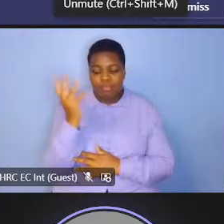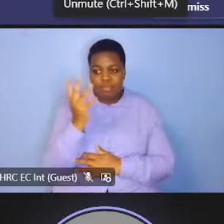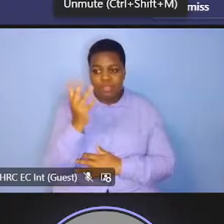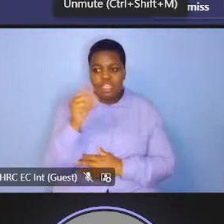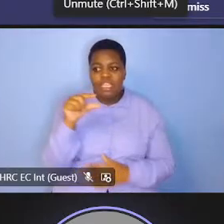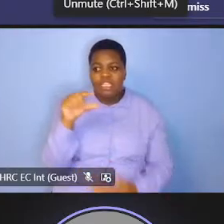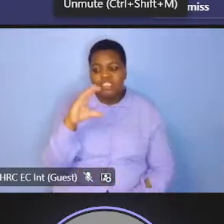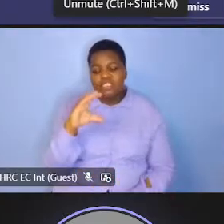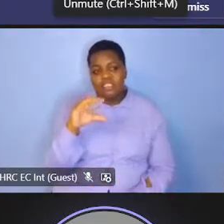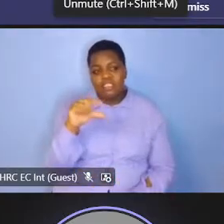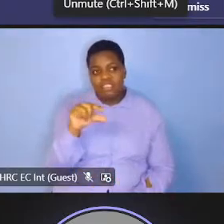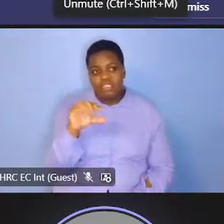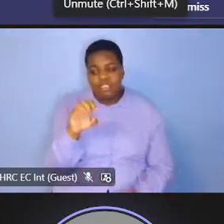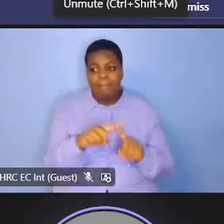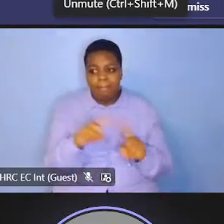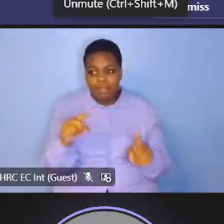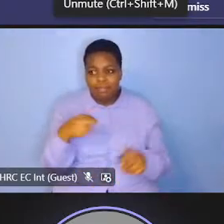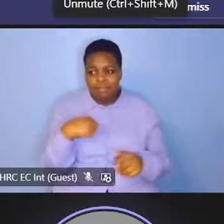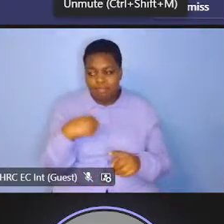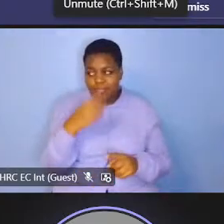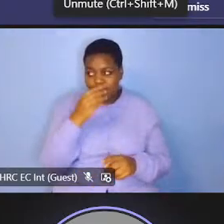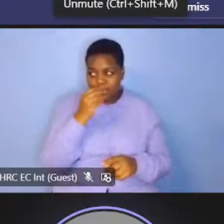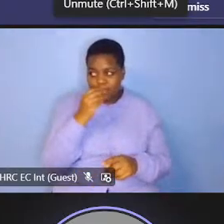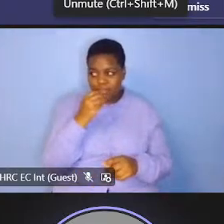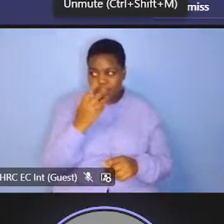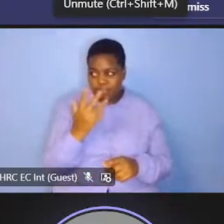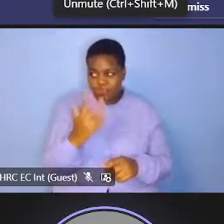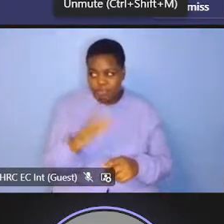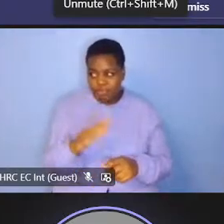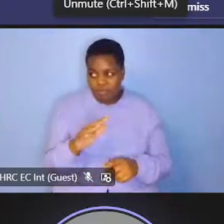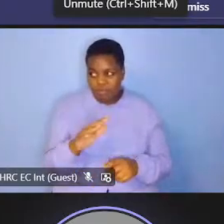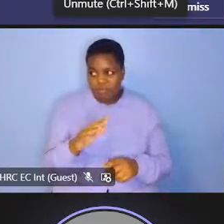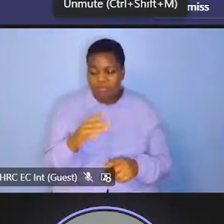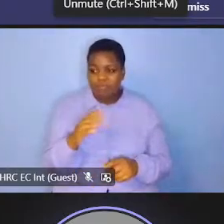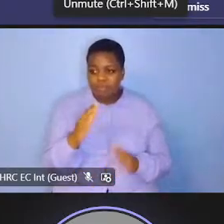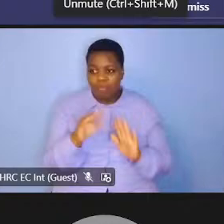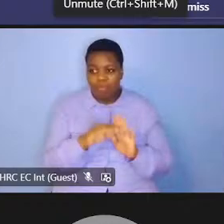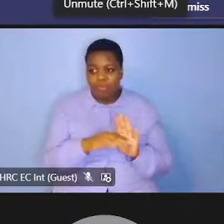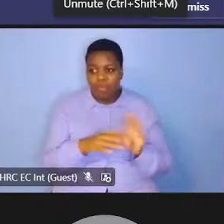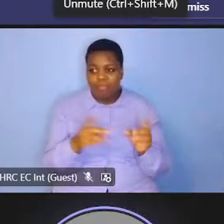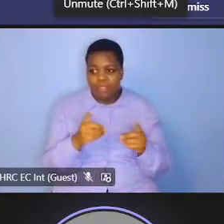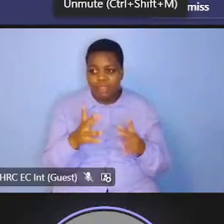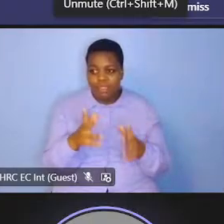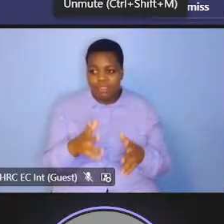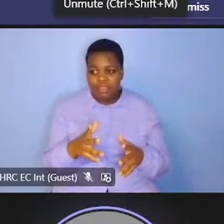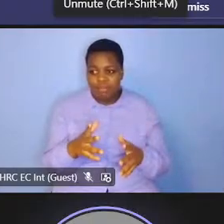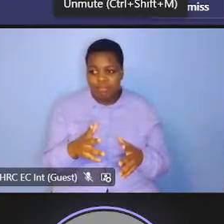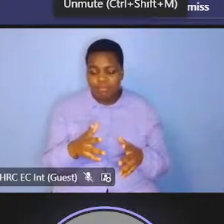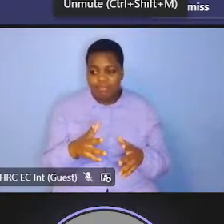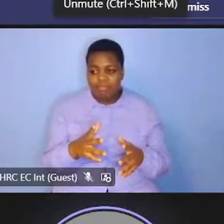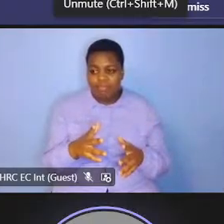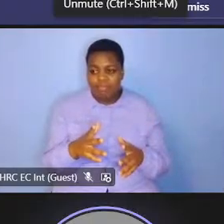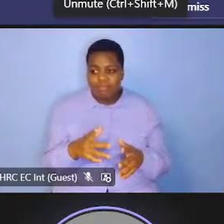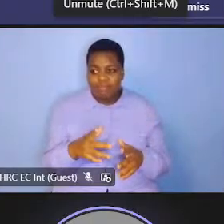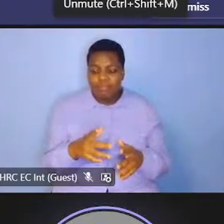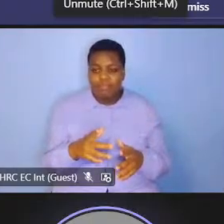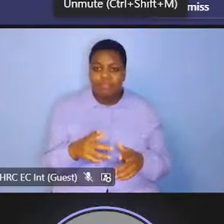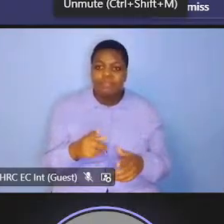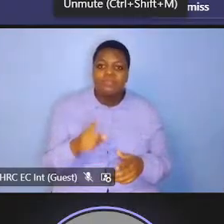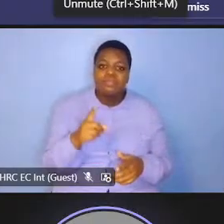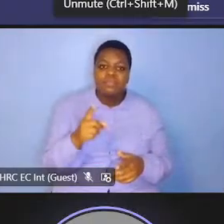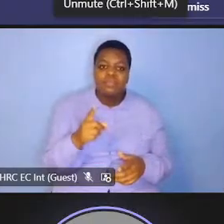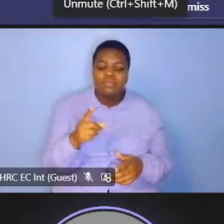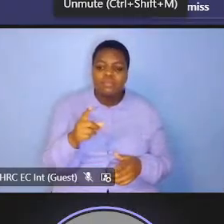CGE. But as I said, Program Director, the Commission has